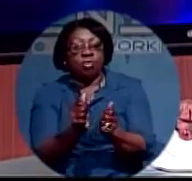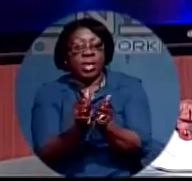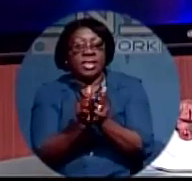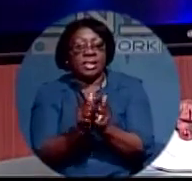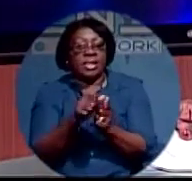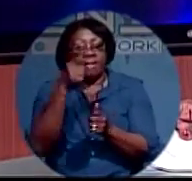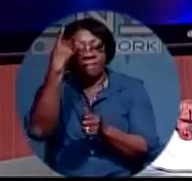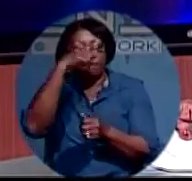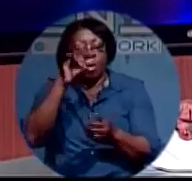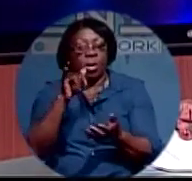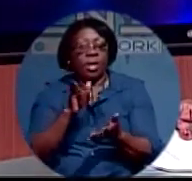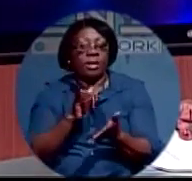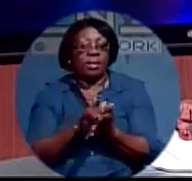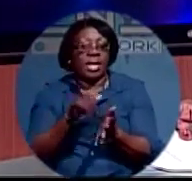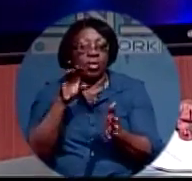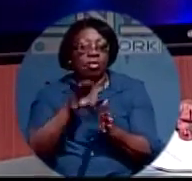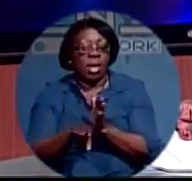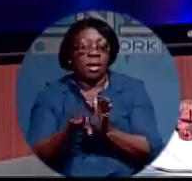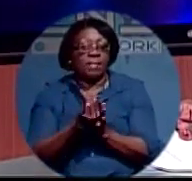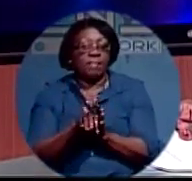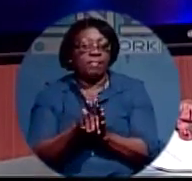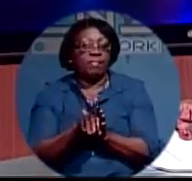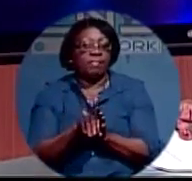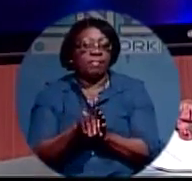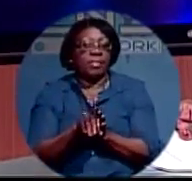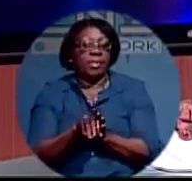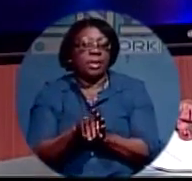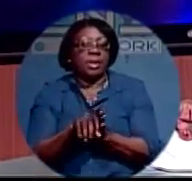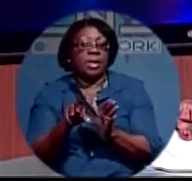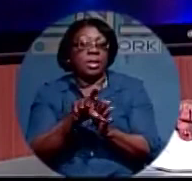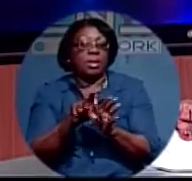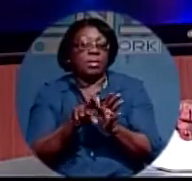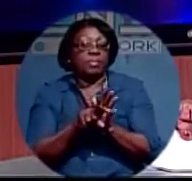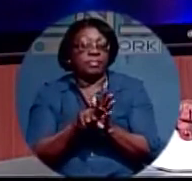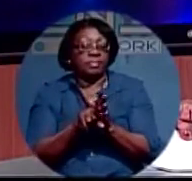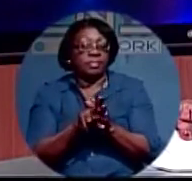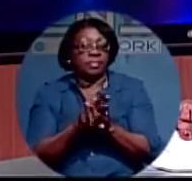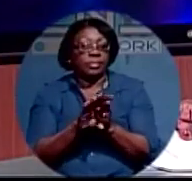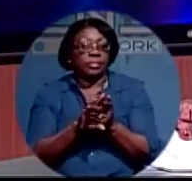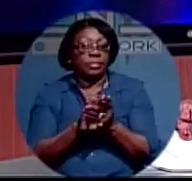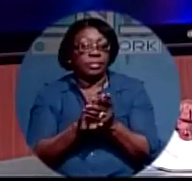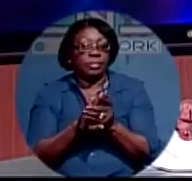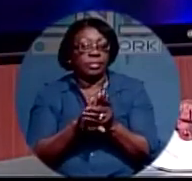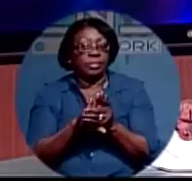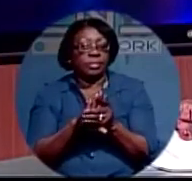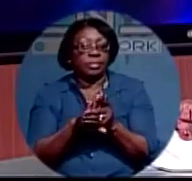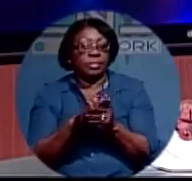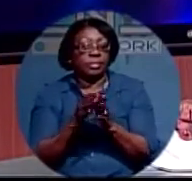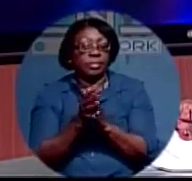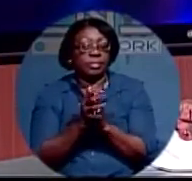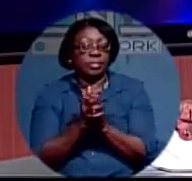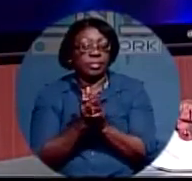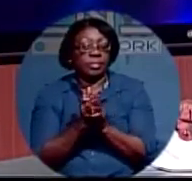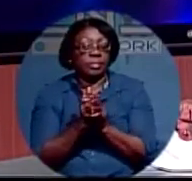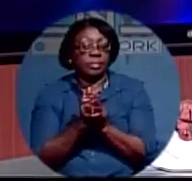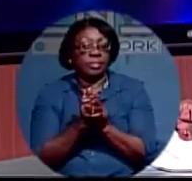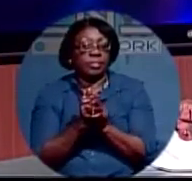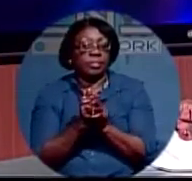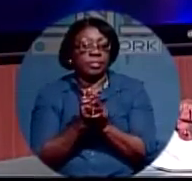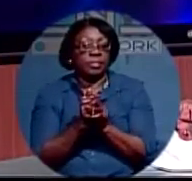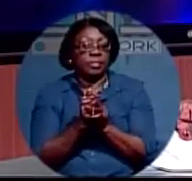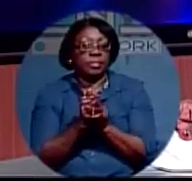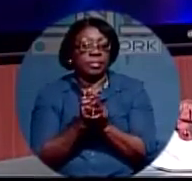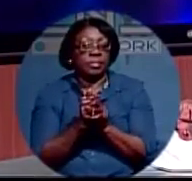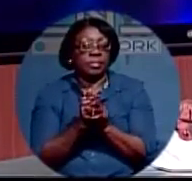Joseph, are on trial for the crime. Yuko Barnaby is prosecuting the case, and Ramona Farquharson, Seymour, Richard Boodle,